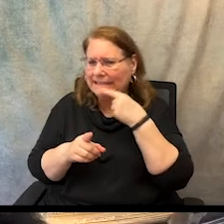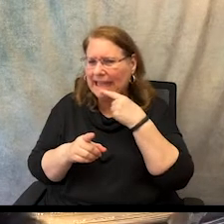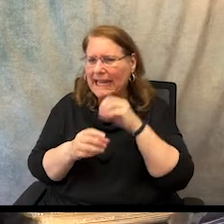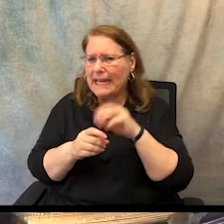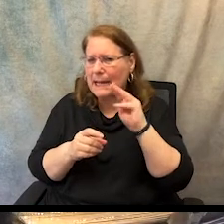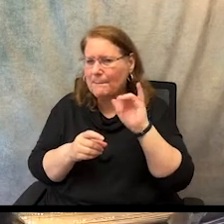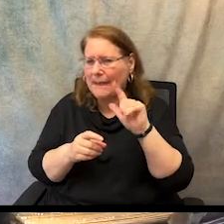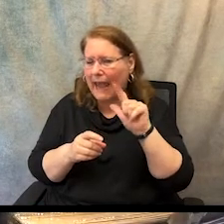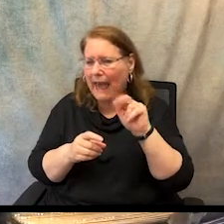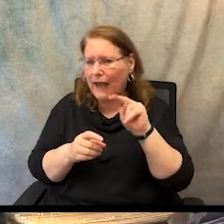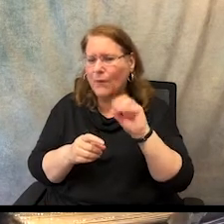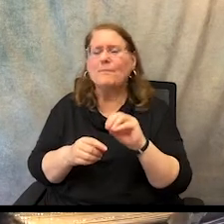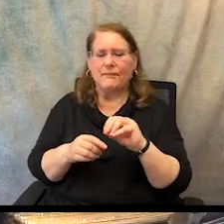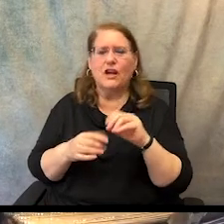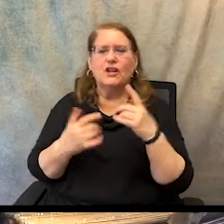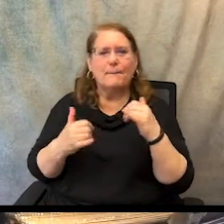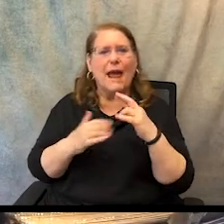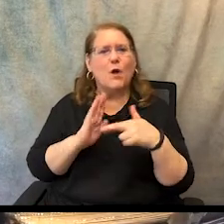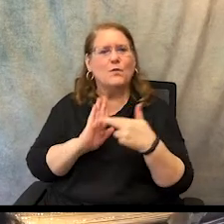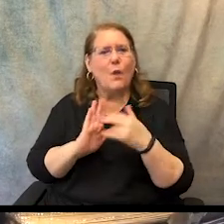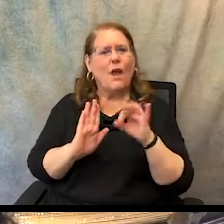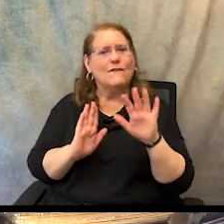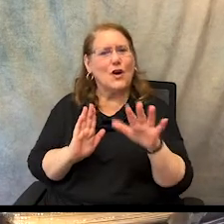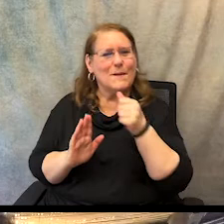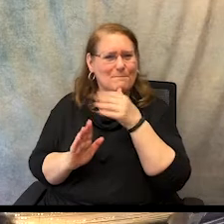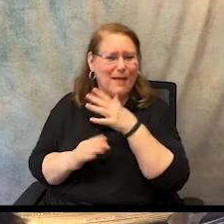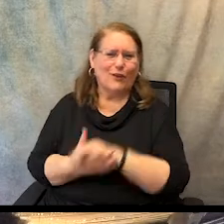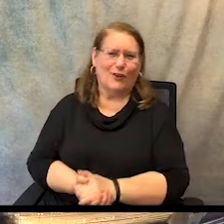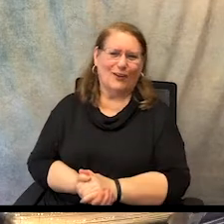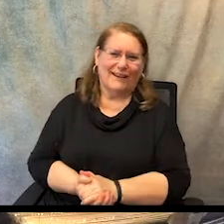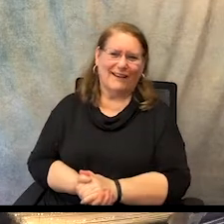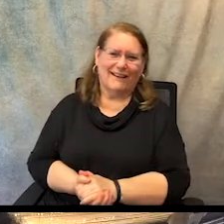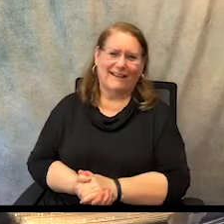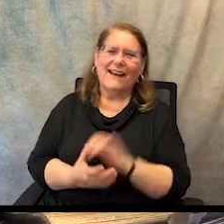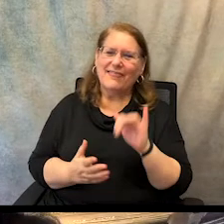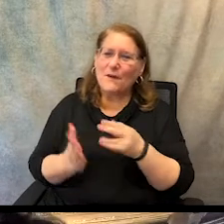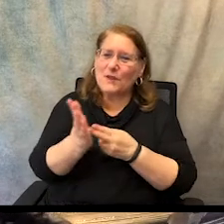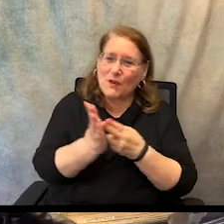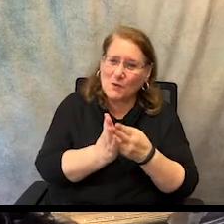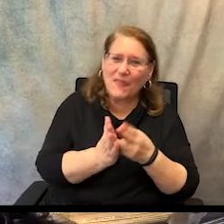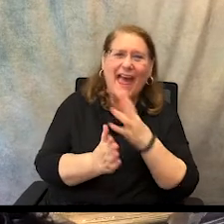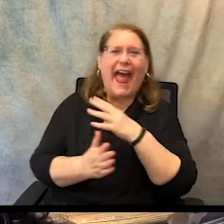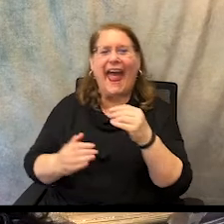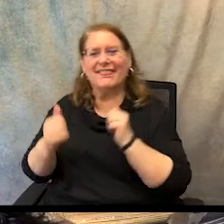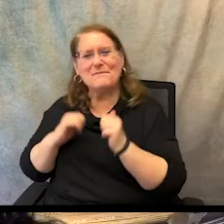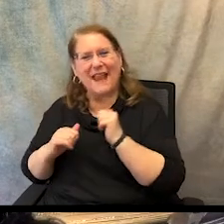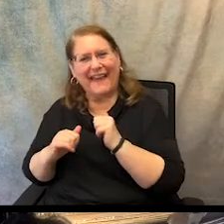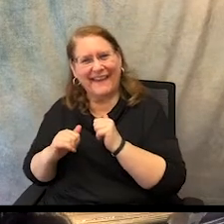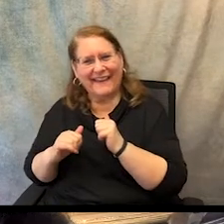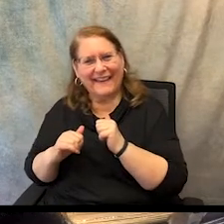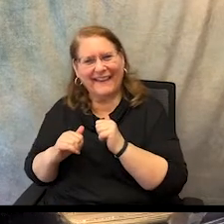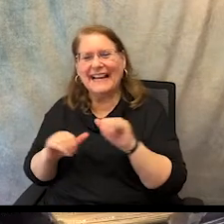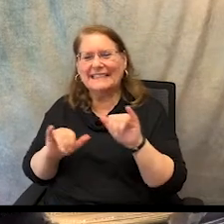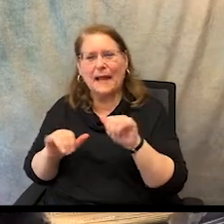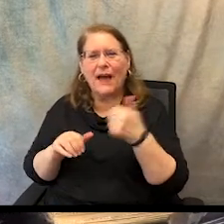And she was playing her role of her mother. That was the truth in the play, you know. And the